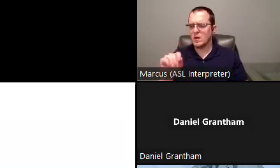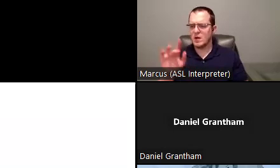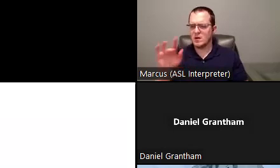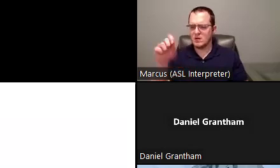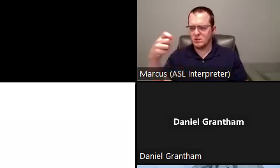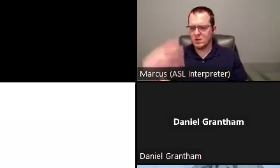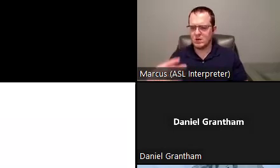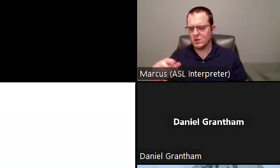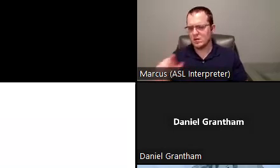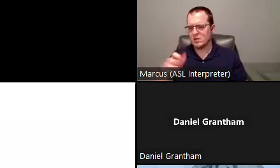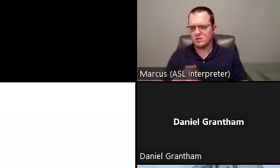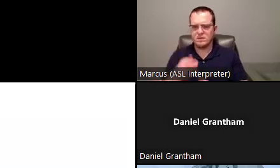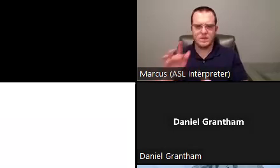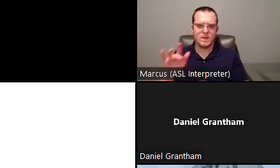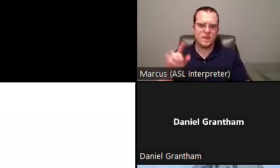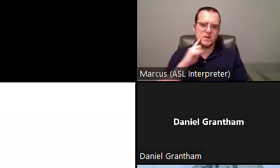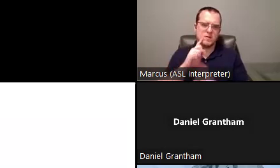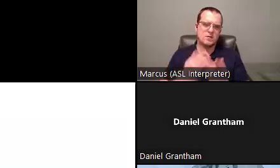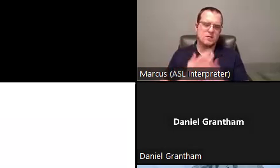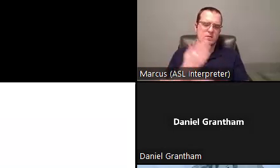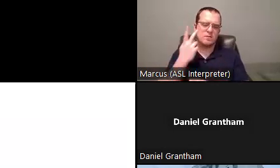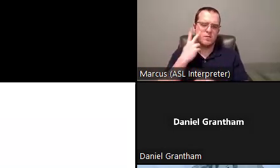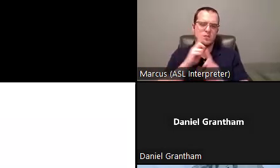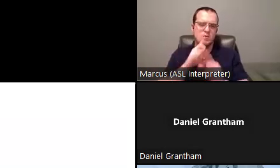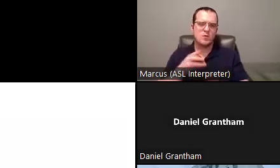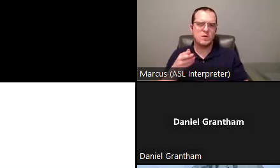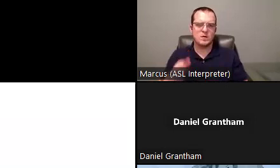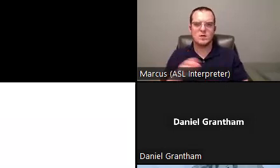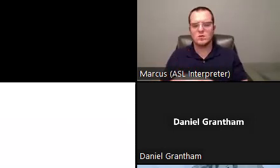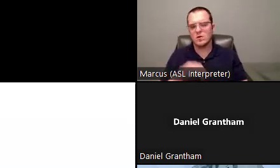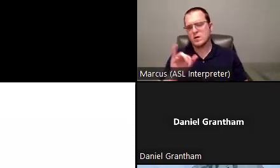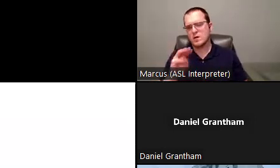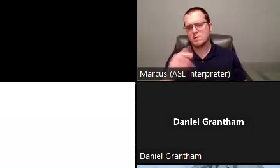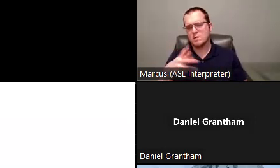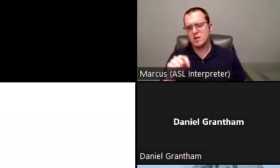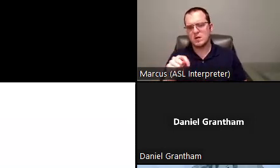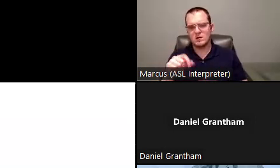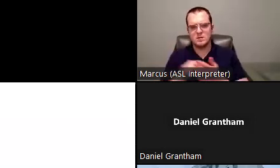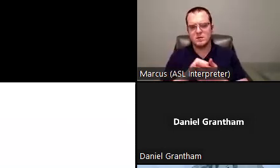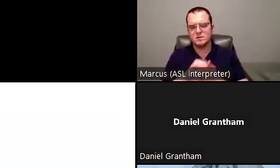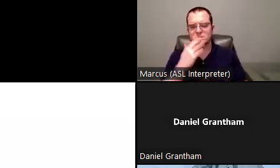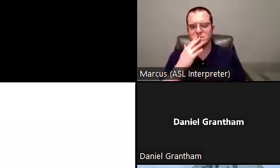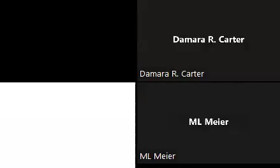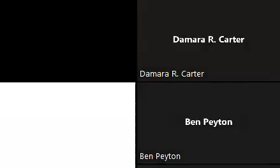impact. So I encourage anyone who's interested in reading further to go to the impact page and read the full report. Thank you so much.